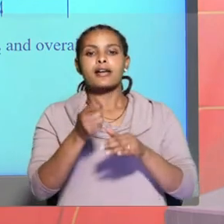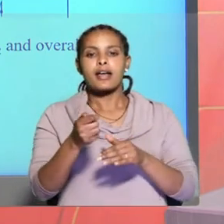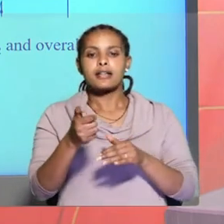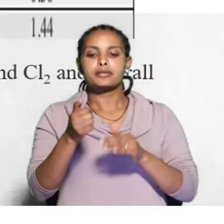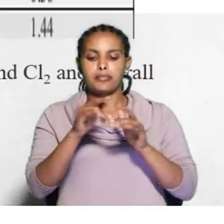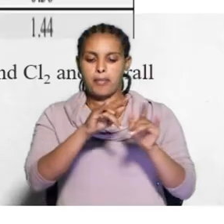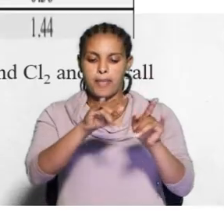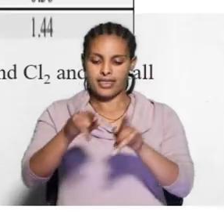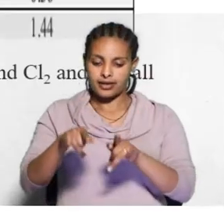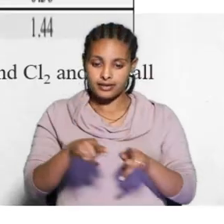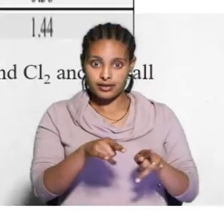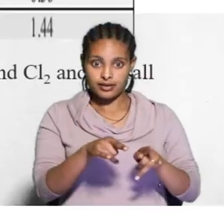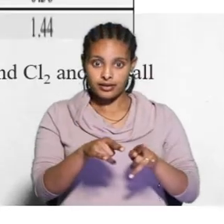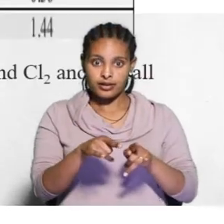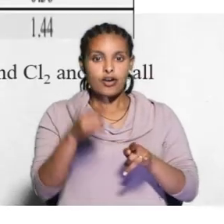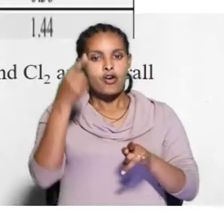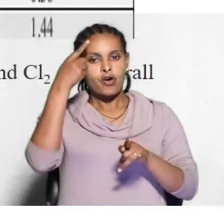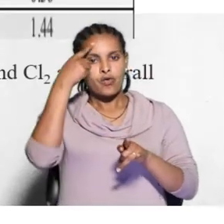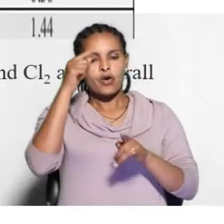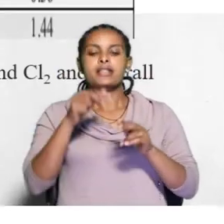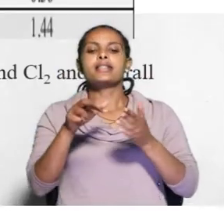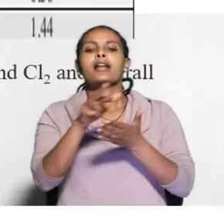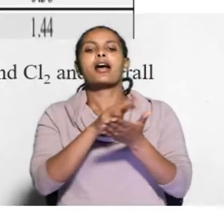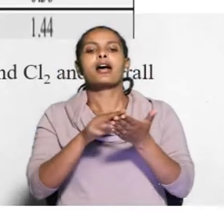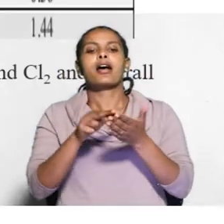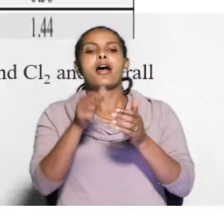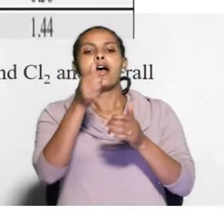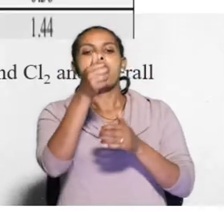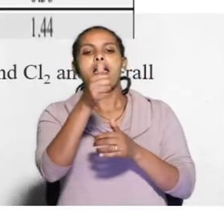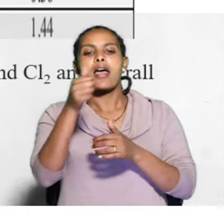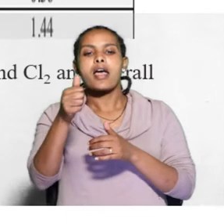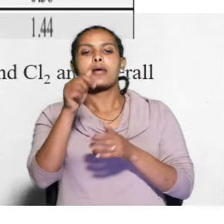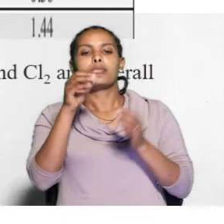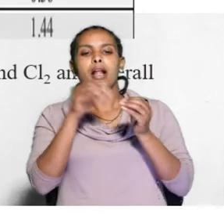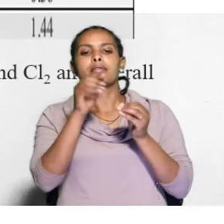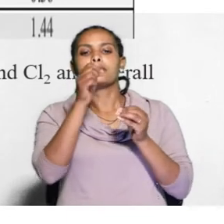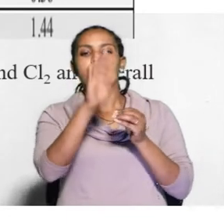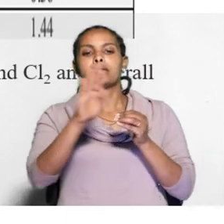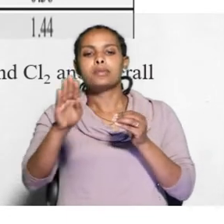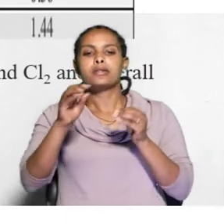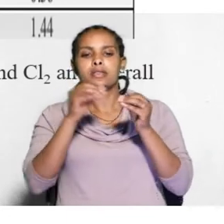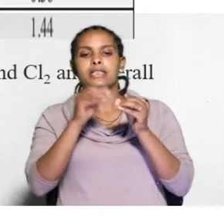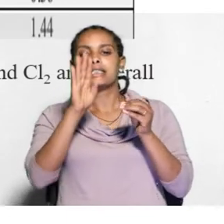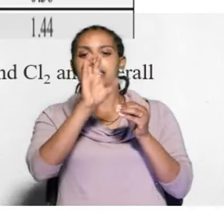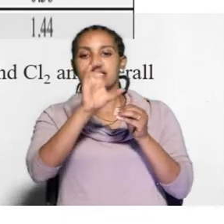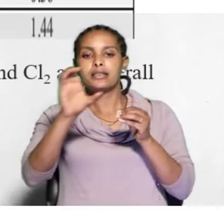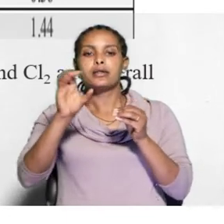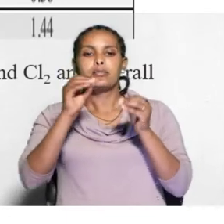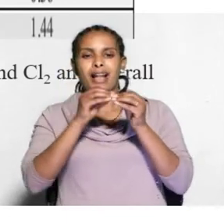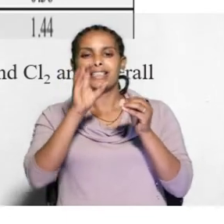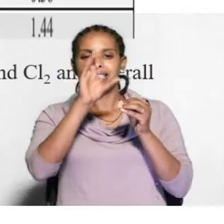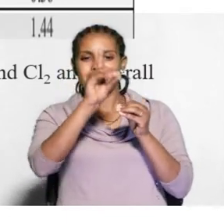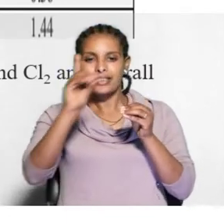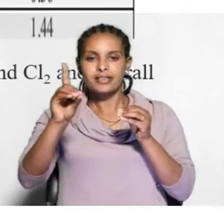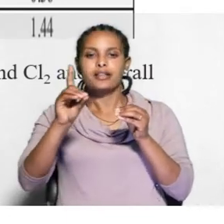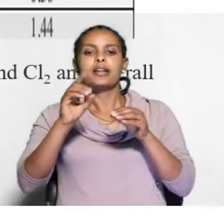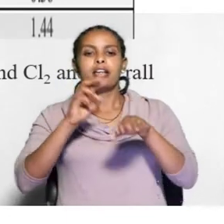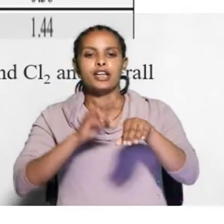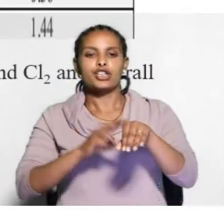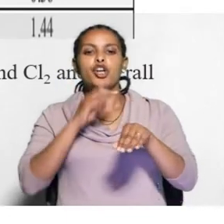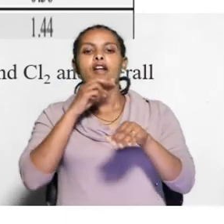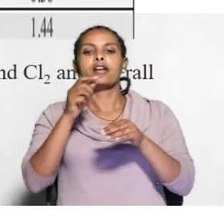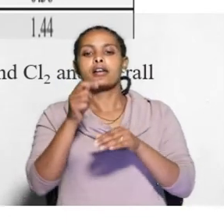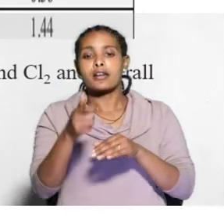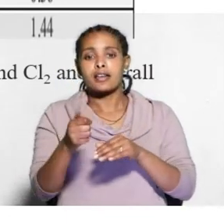methods for the reaction a plus bb to form cc plus dd initial